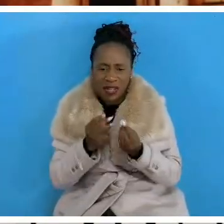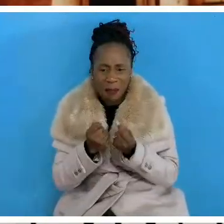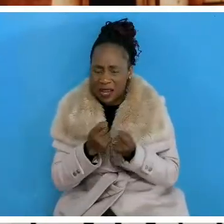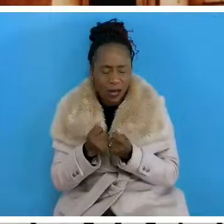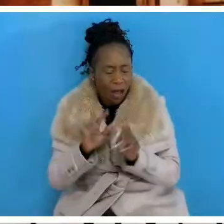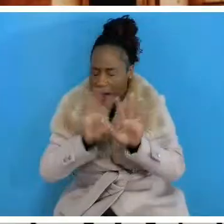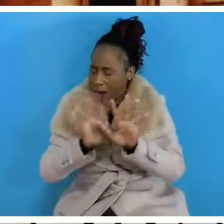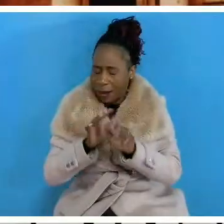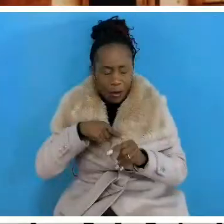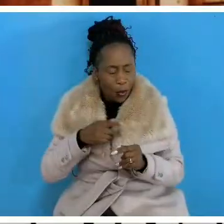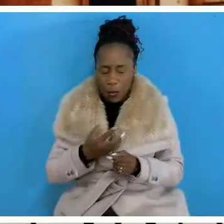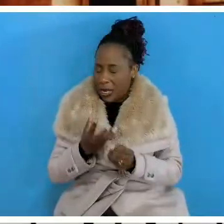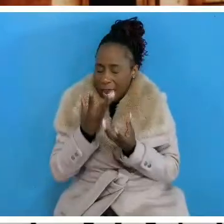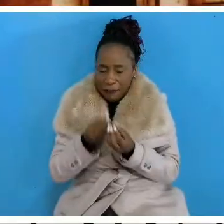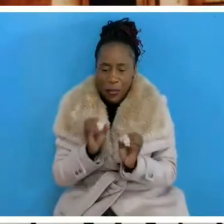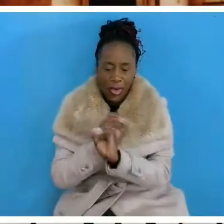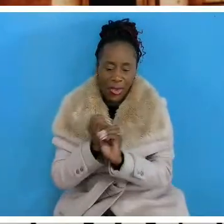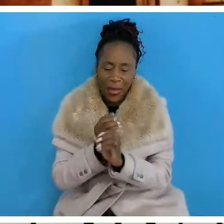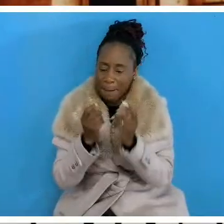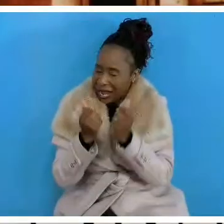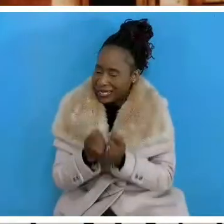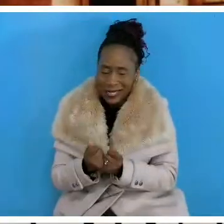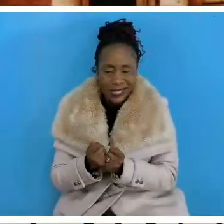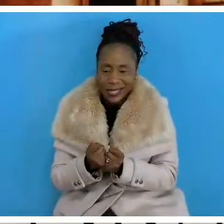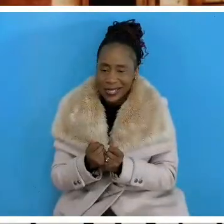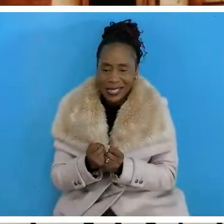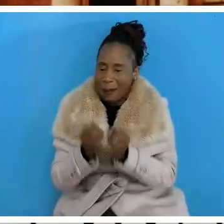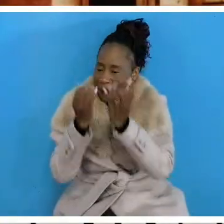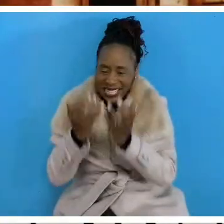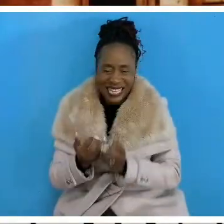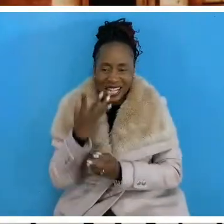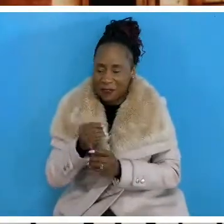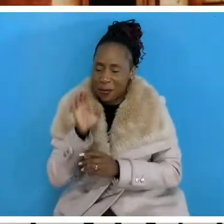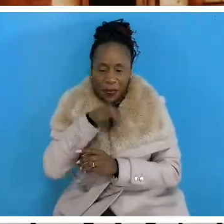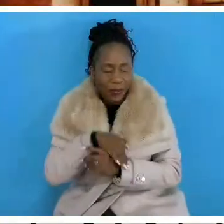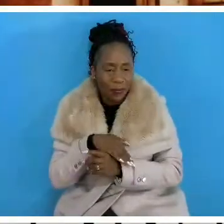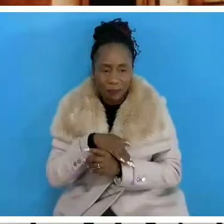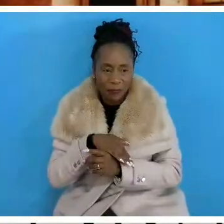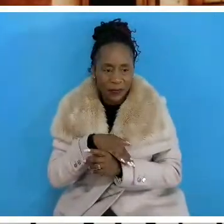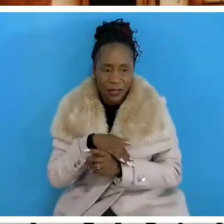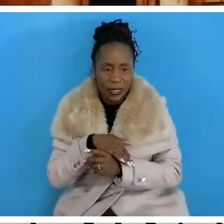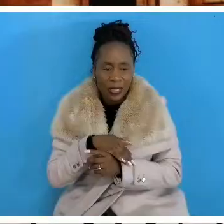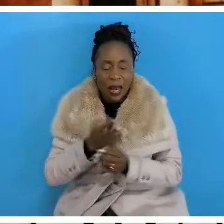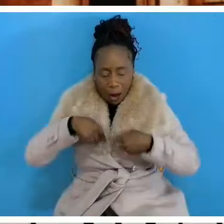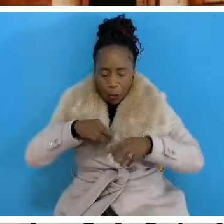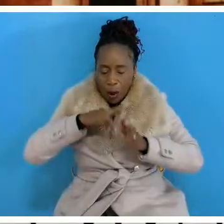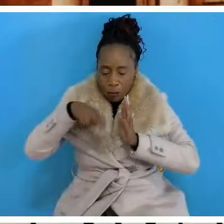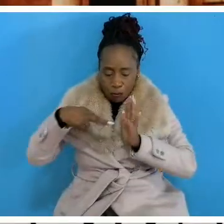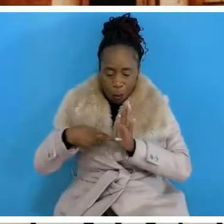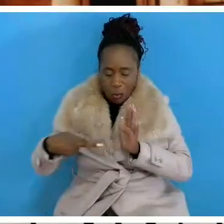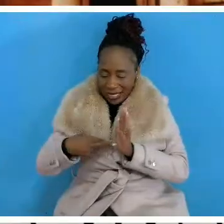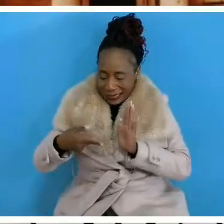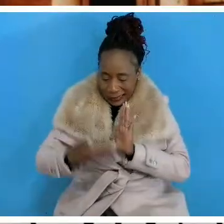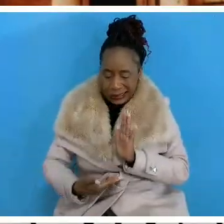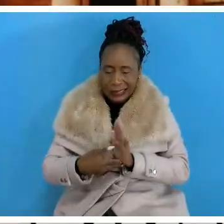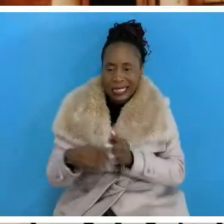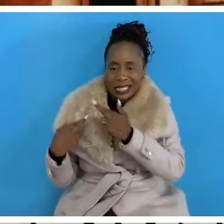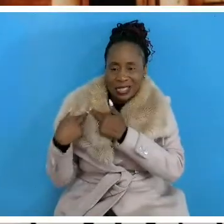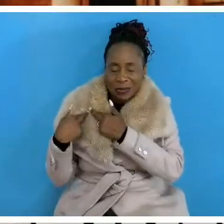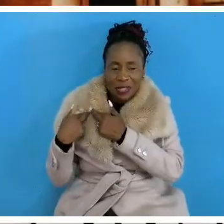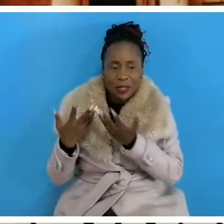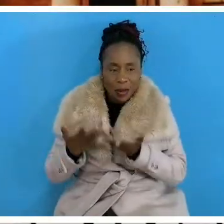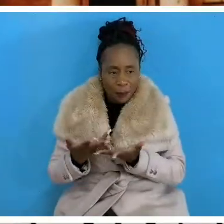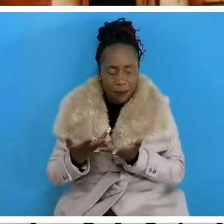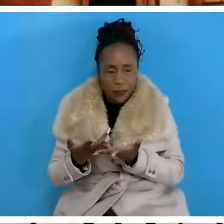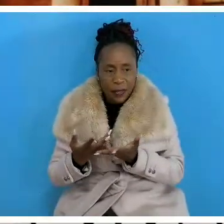money. We don't have the budget. It's sitting by the departments. So that is our role and responsibility. So the gentleman that